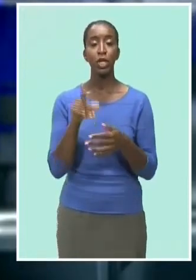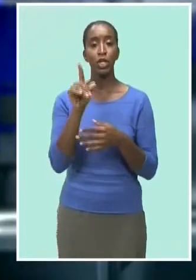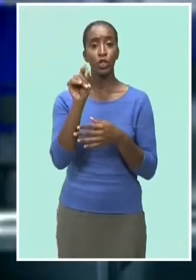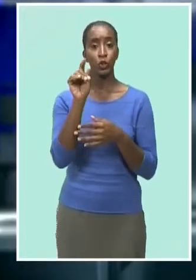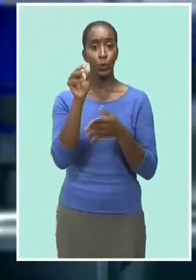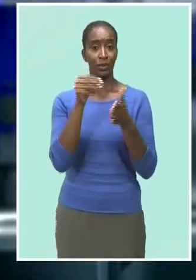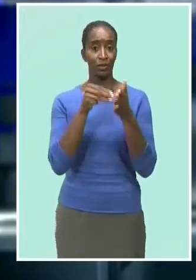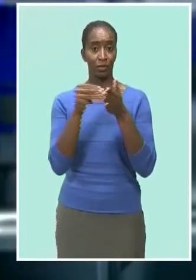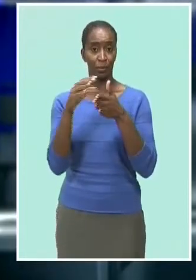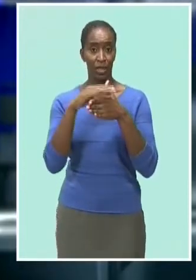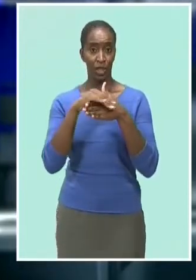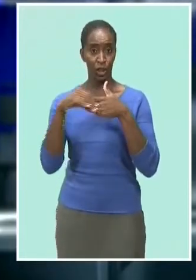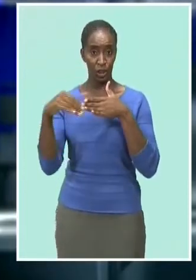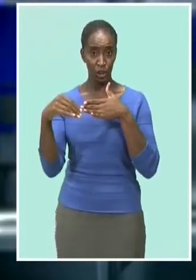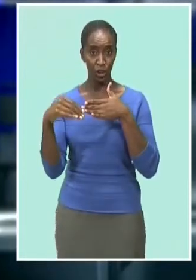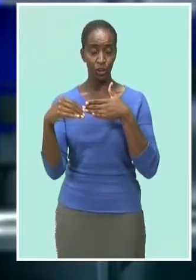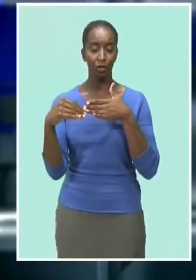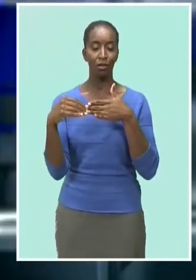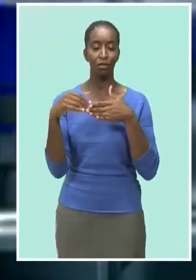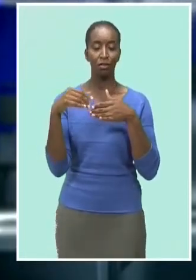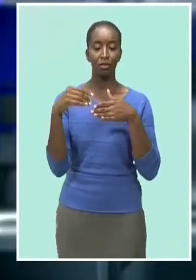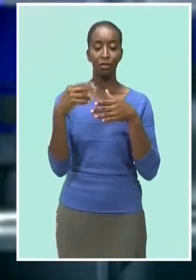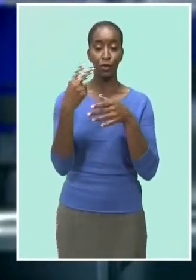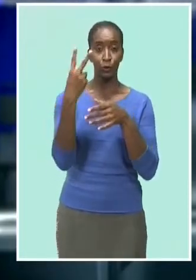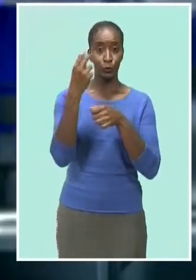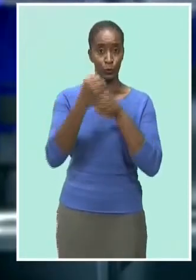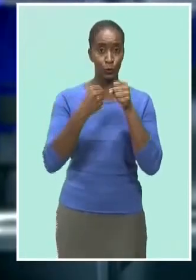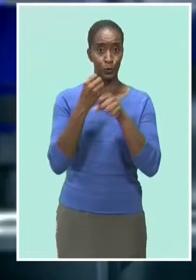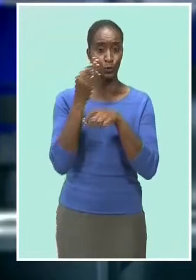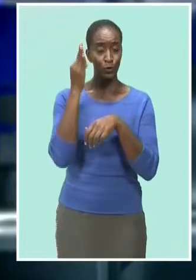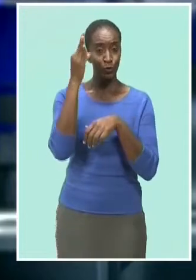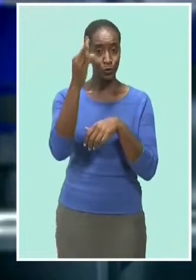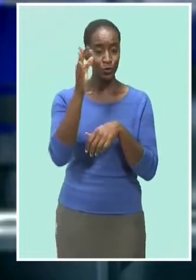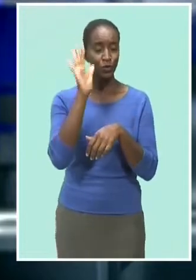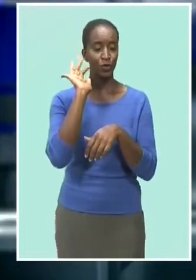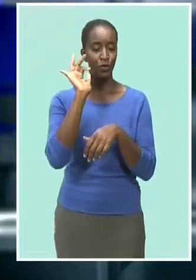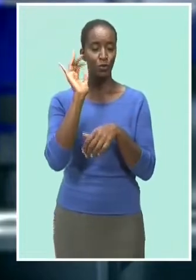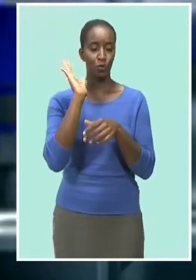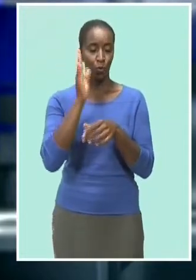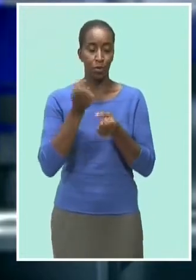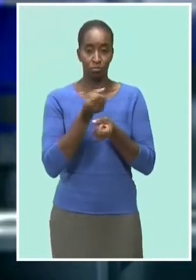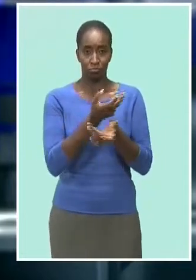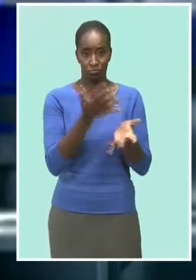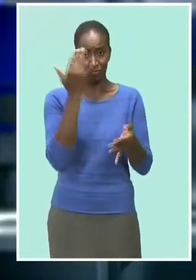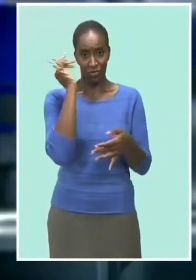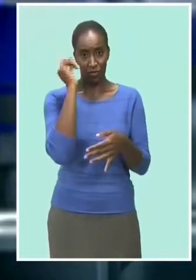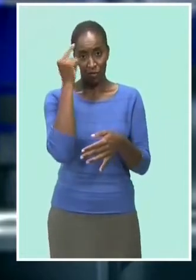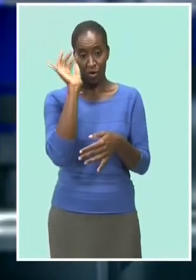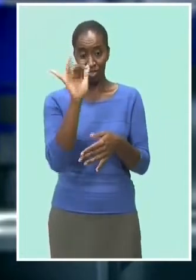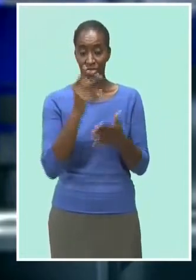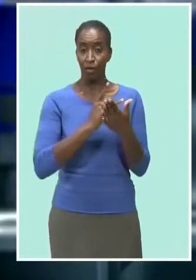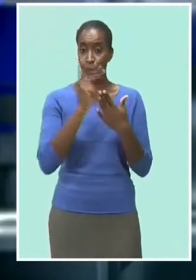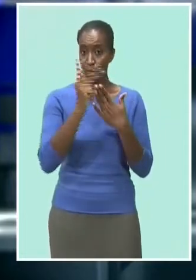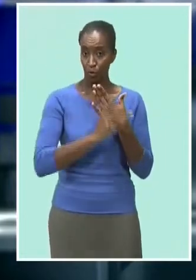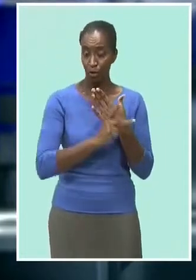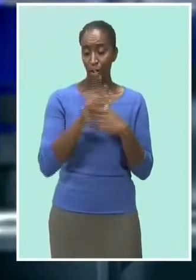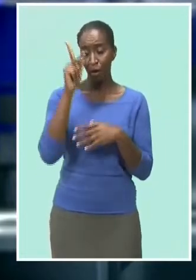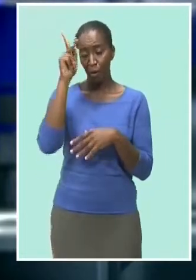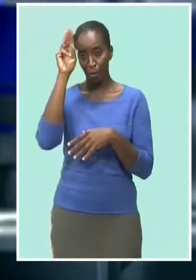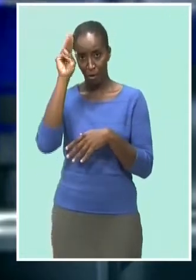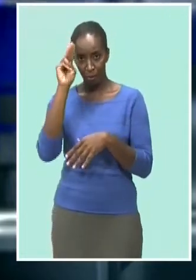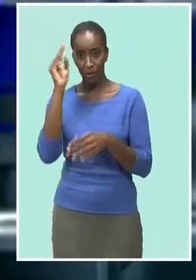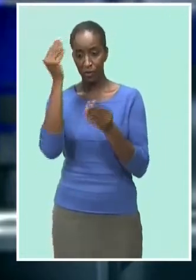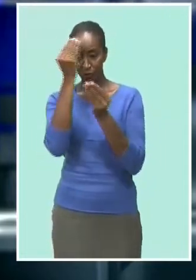years to the new initiative, which is expected to be rolled out from this September. Now, she made the remark this evening during that post-cabinet briefing at